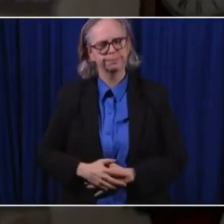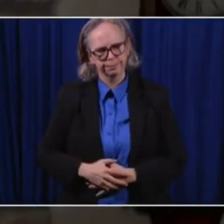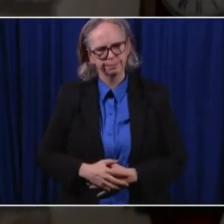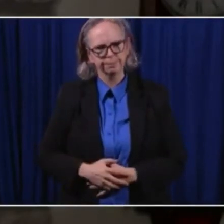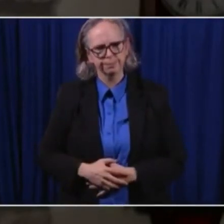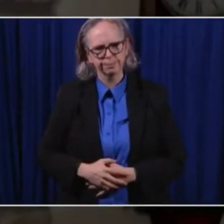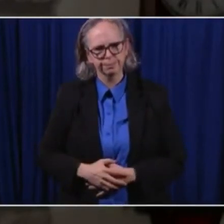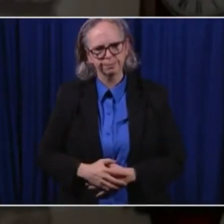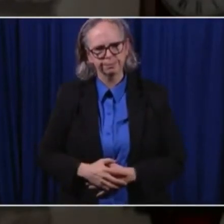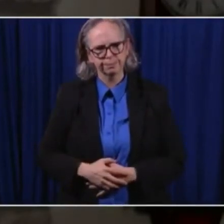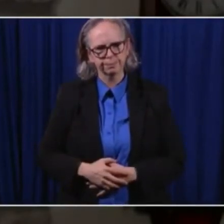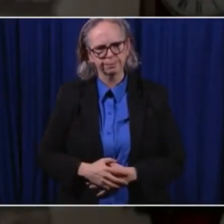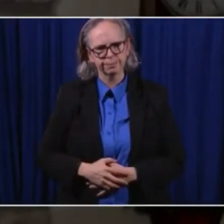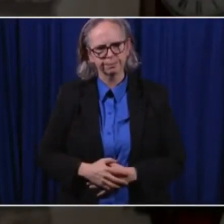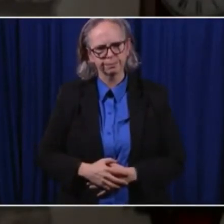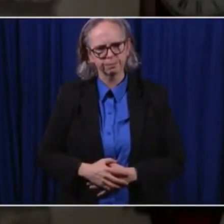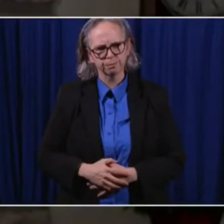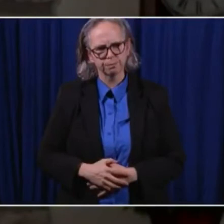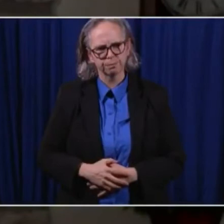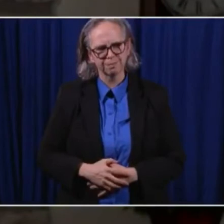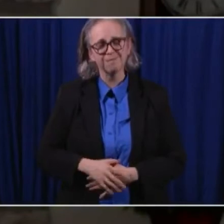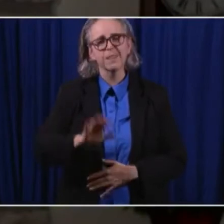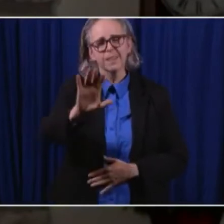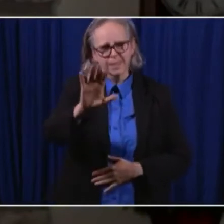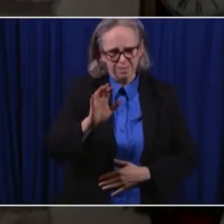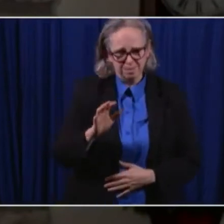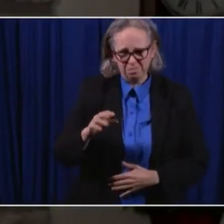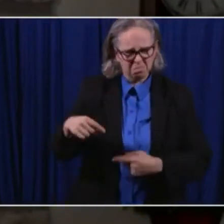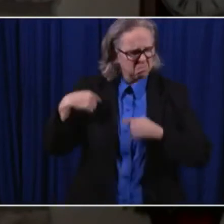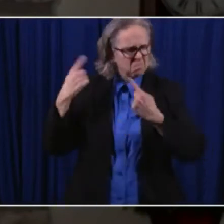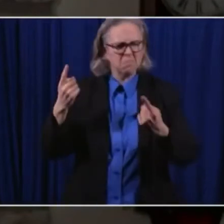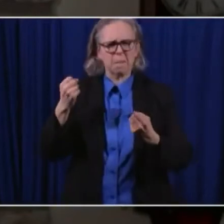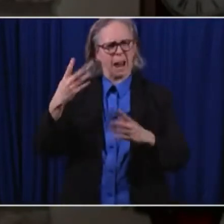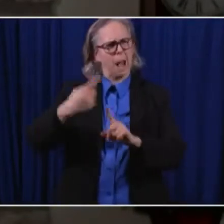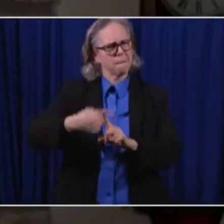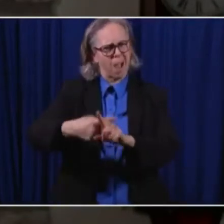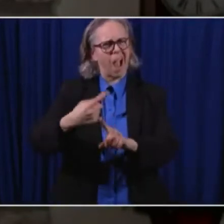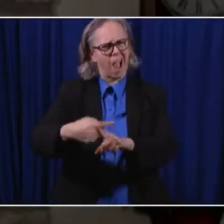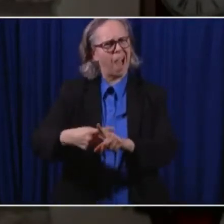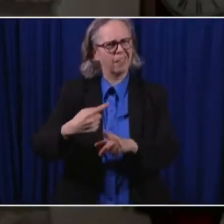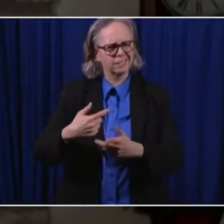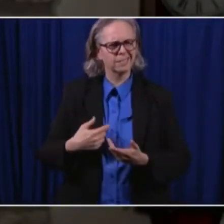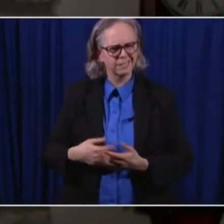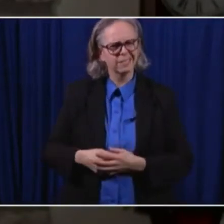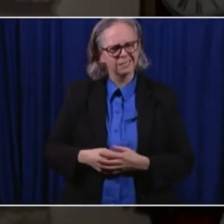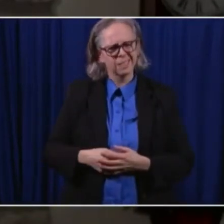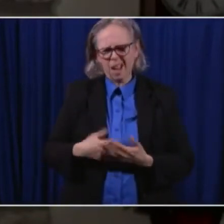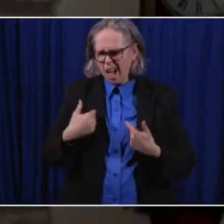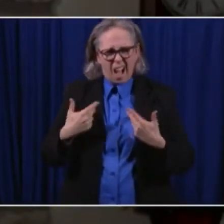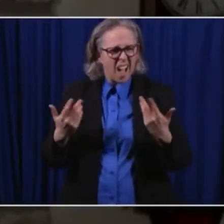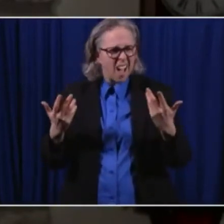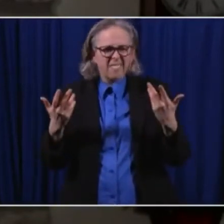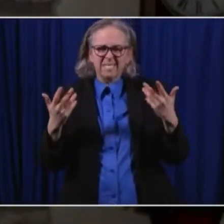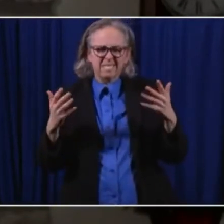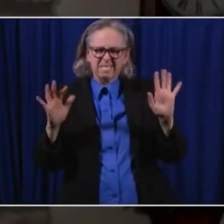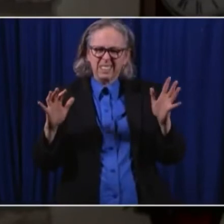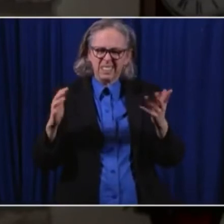for many times, going back months, that I felt that before the legislature took